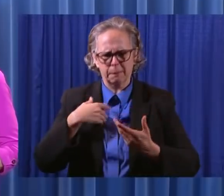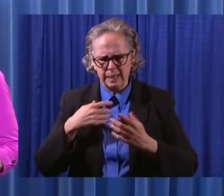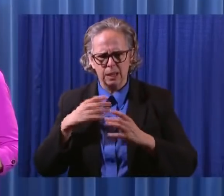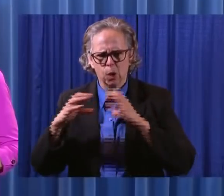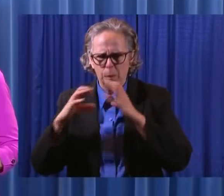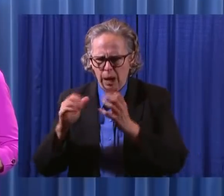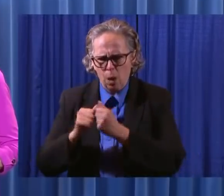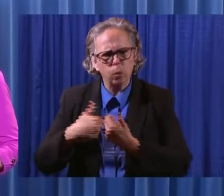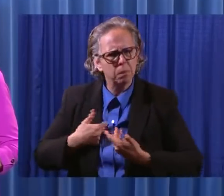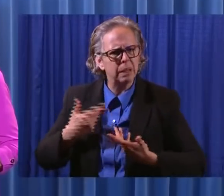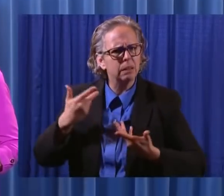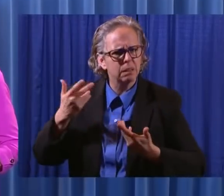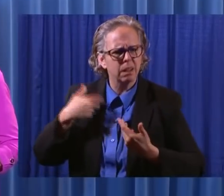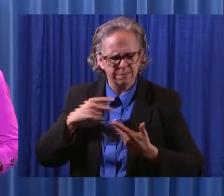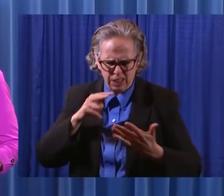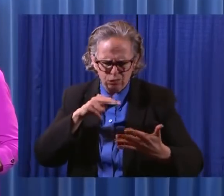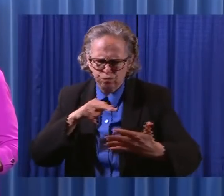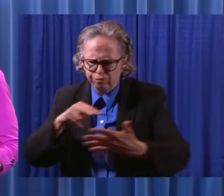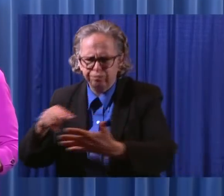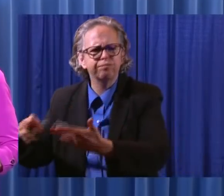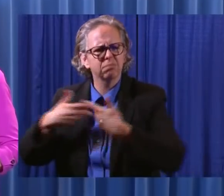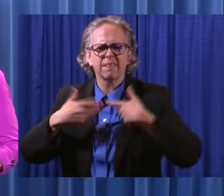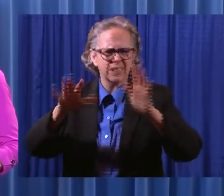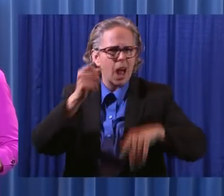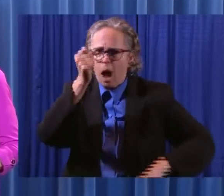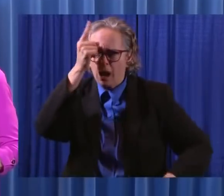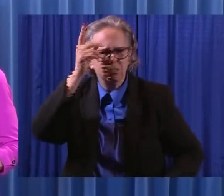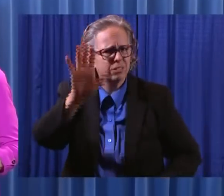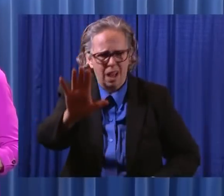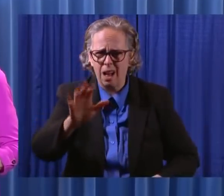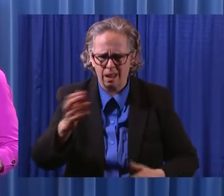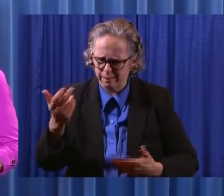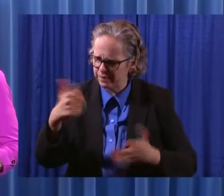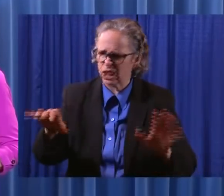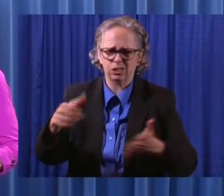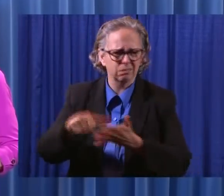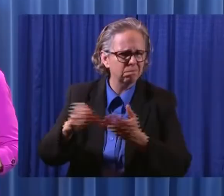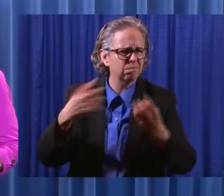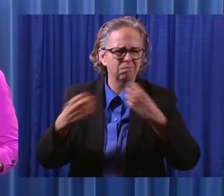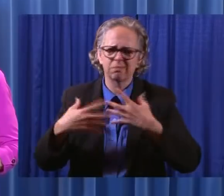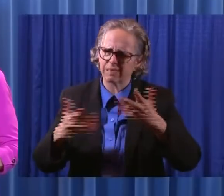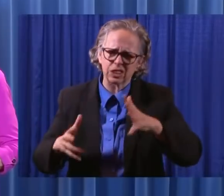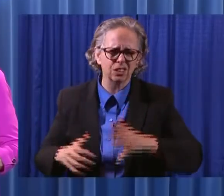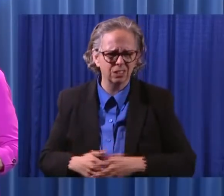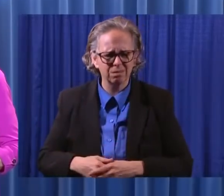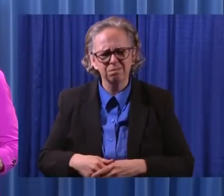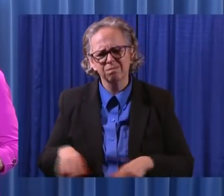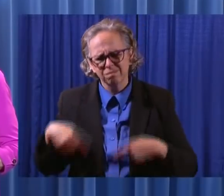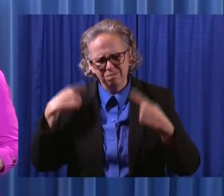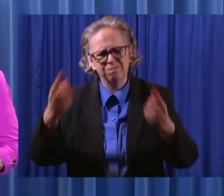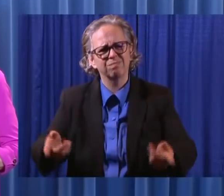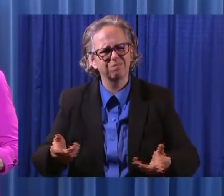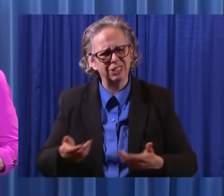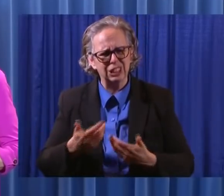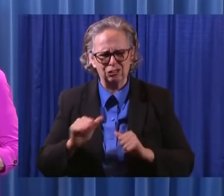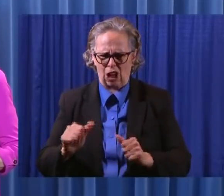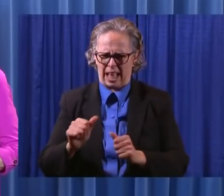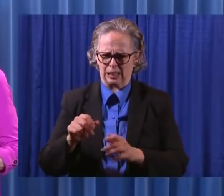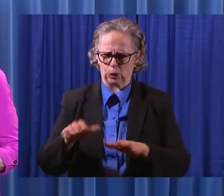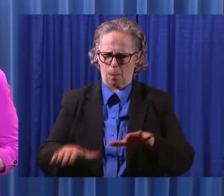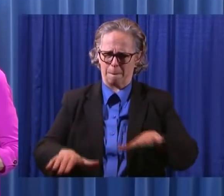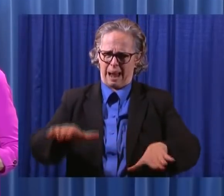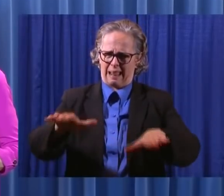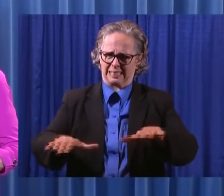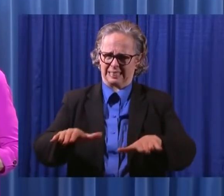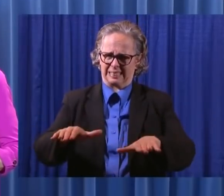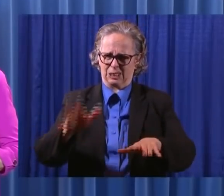So I get it. We have tried to balance the safety of everyone